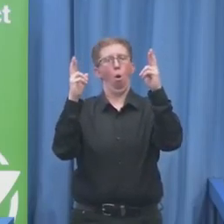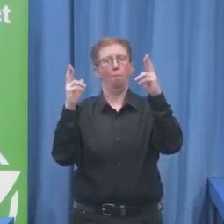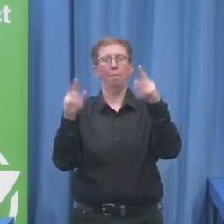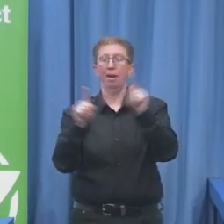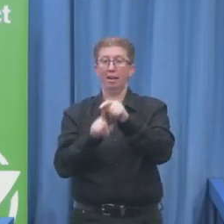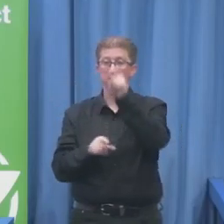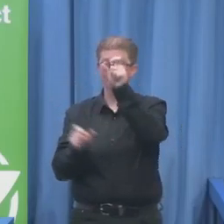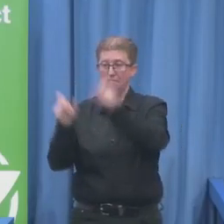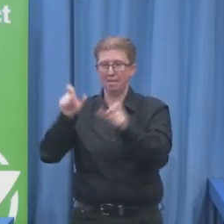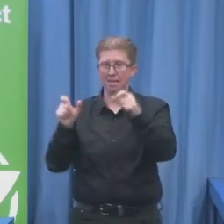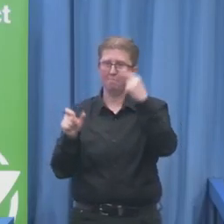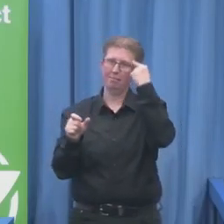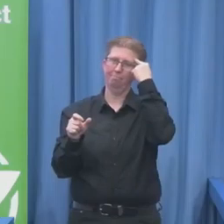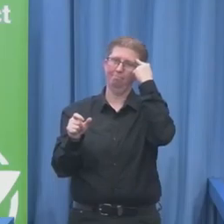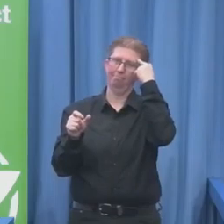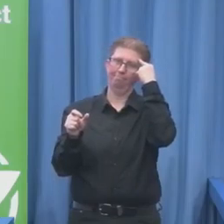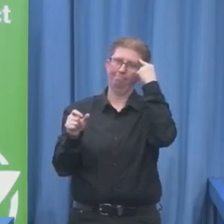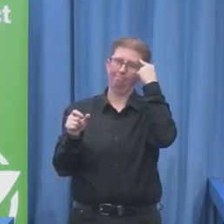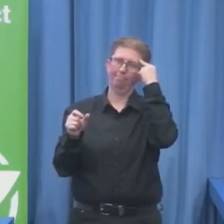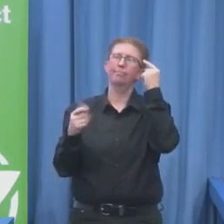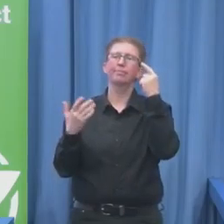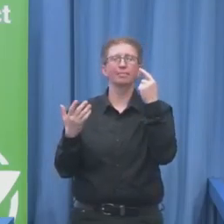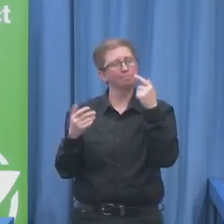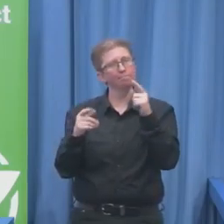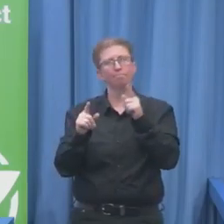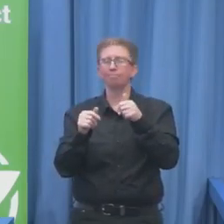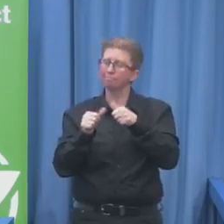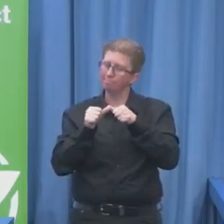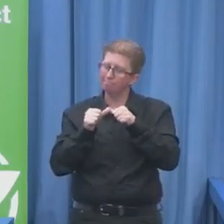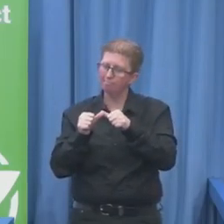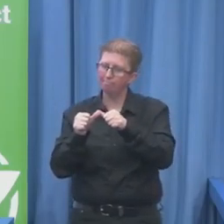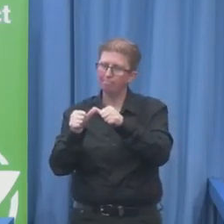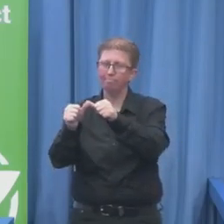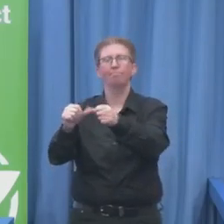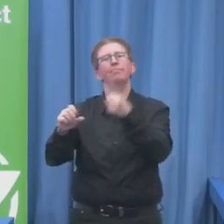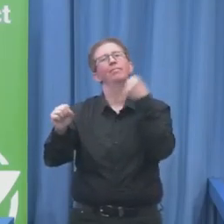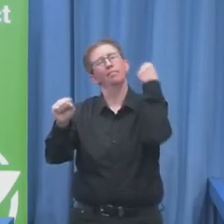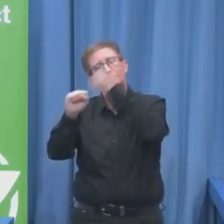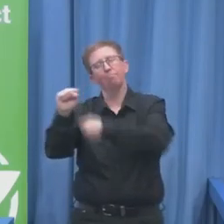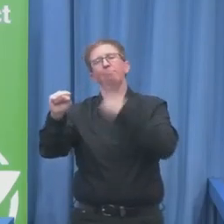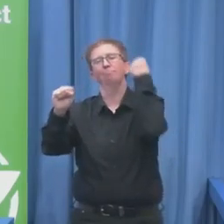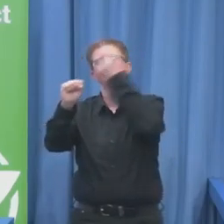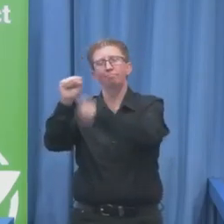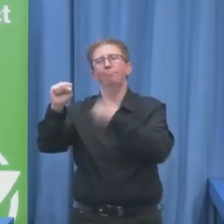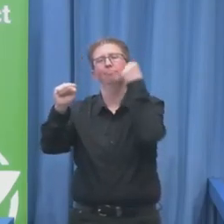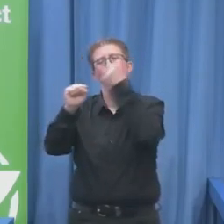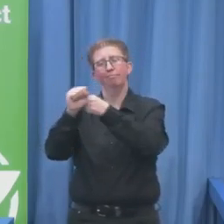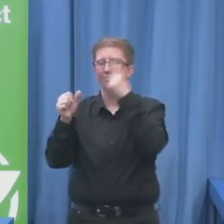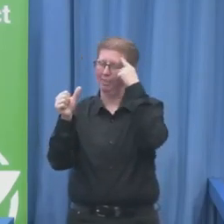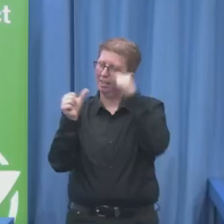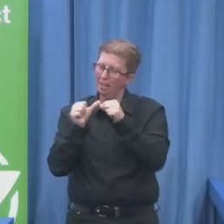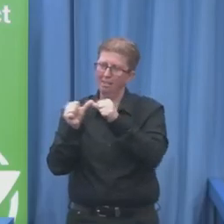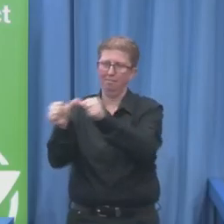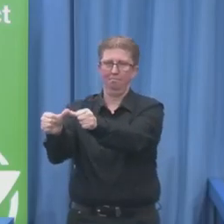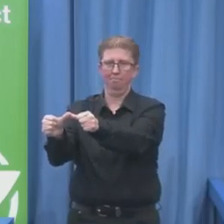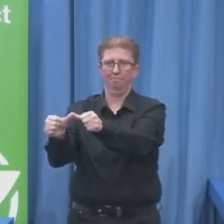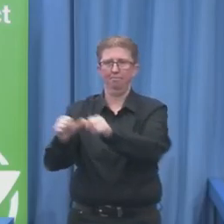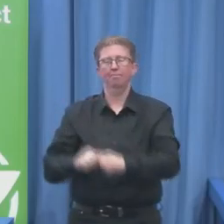Thank you. So I think I'll try to highlight what I think was not working in the